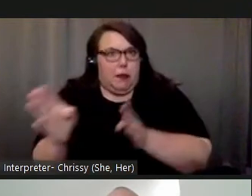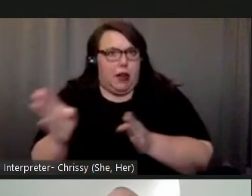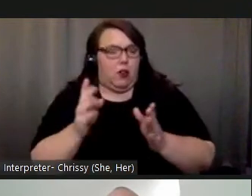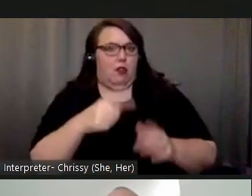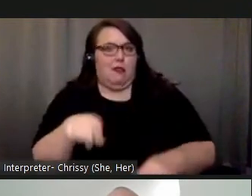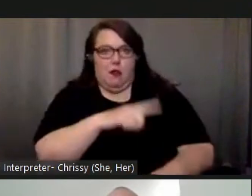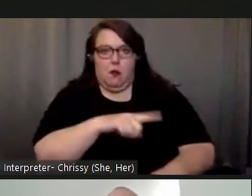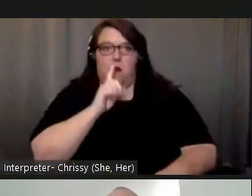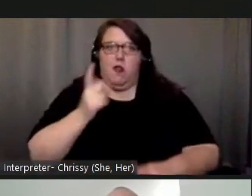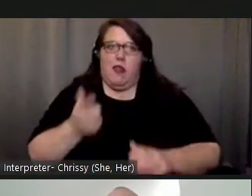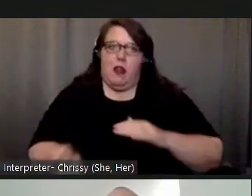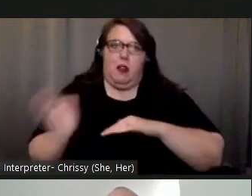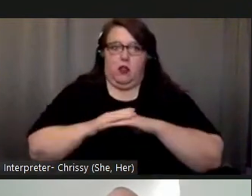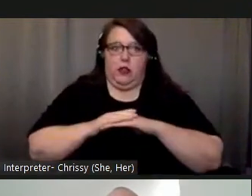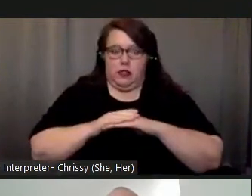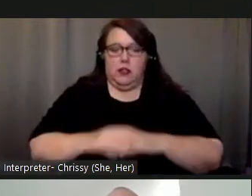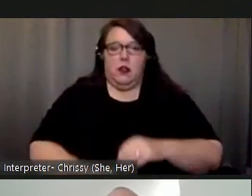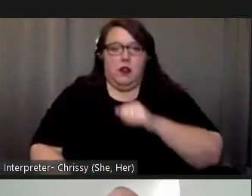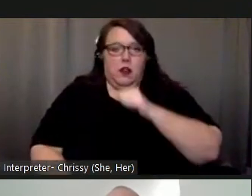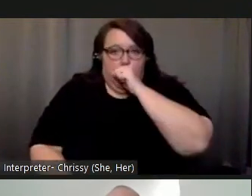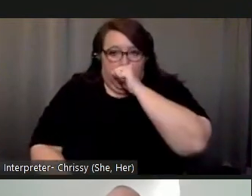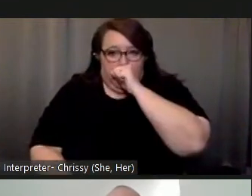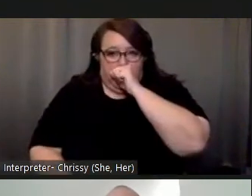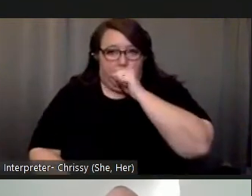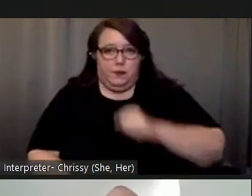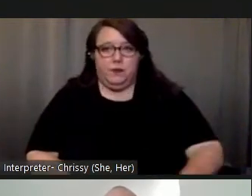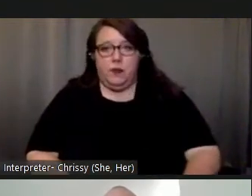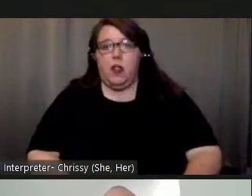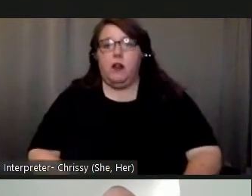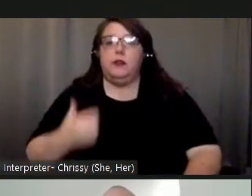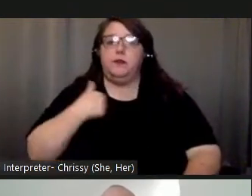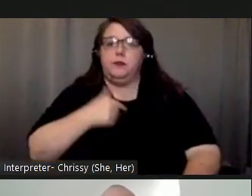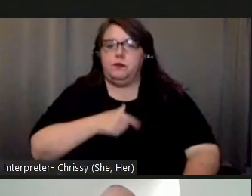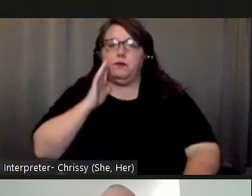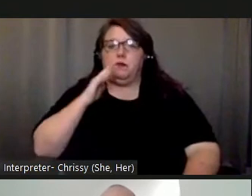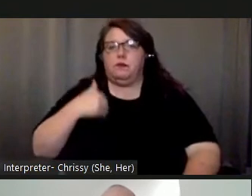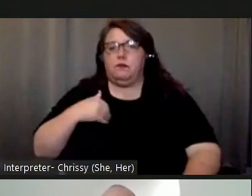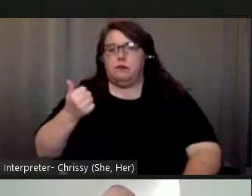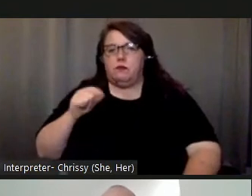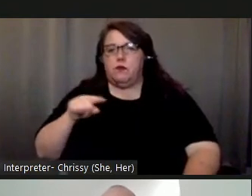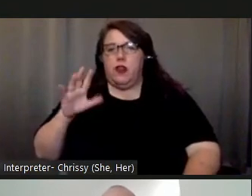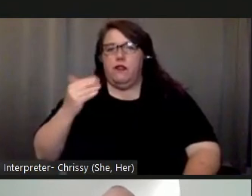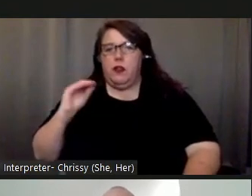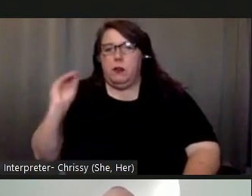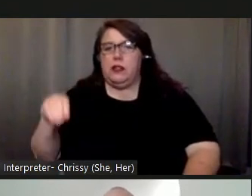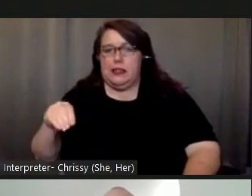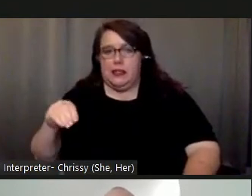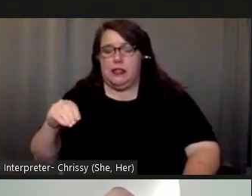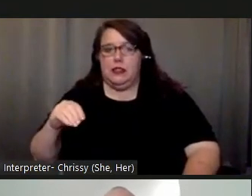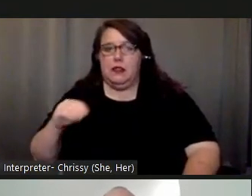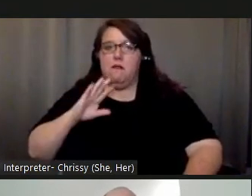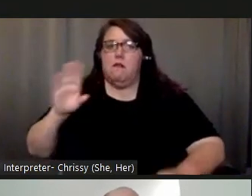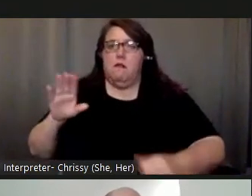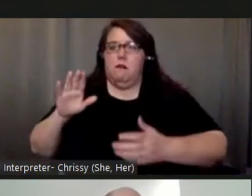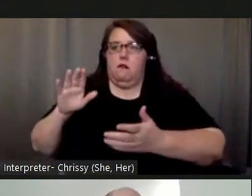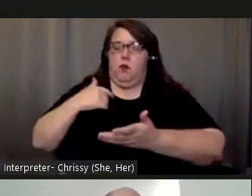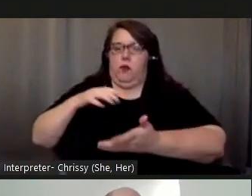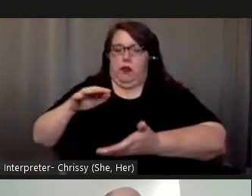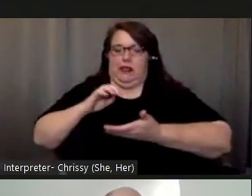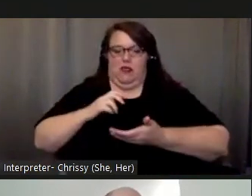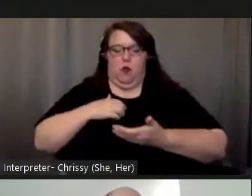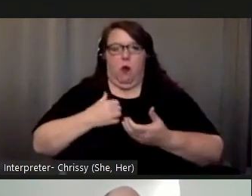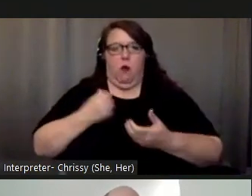to set aside a set amount of vaccine, 10 to 15% of all doses received, to use